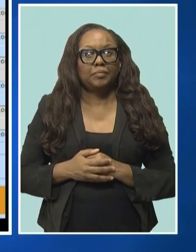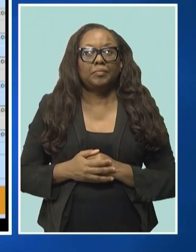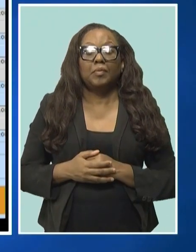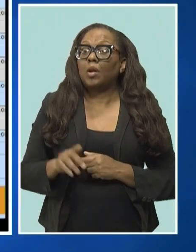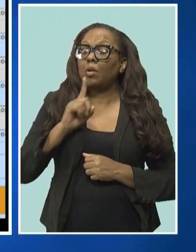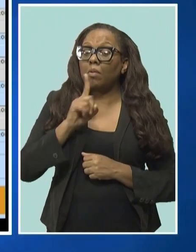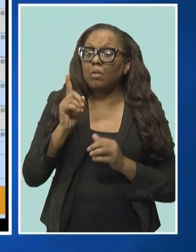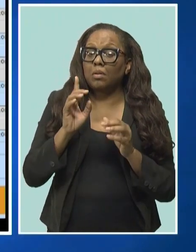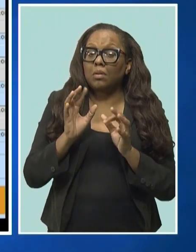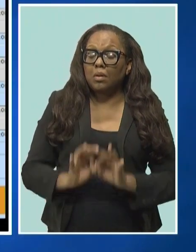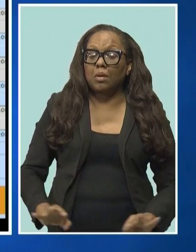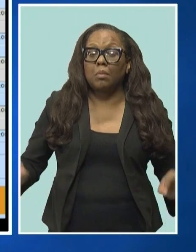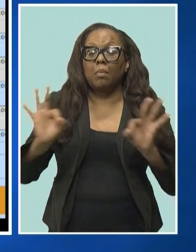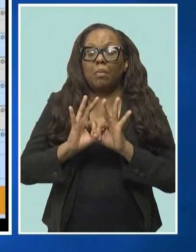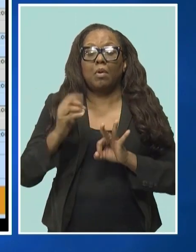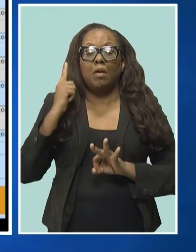small island developing states like mine,